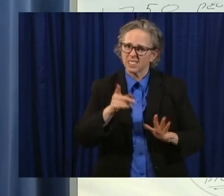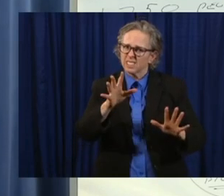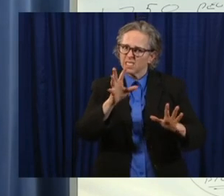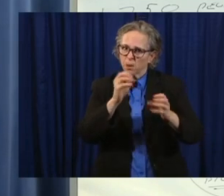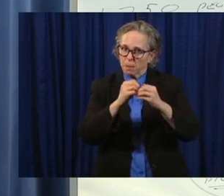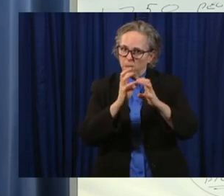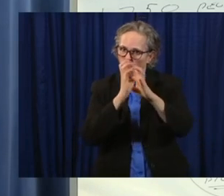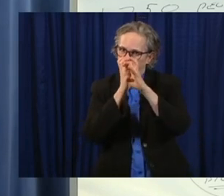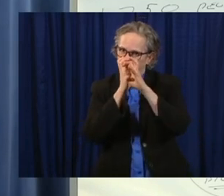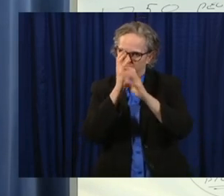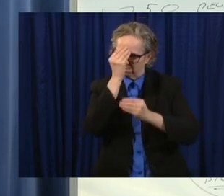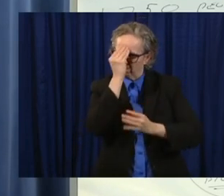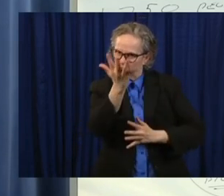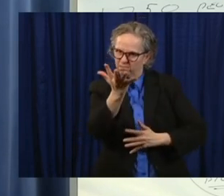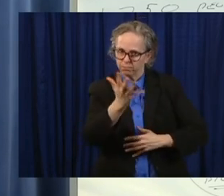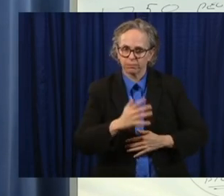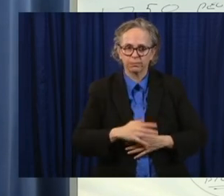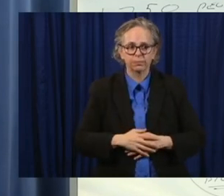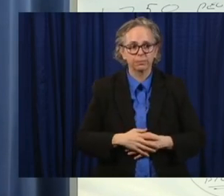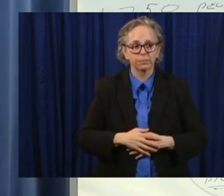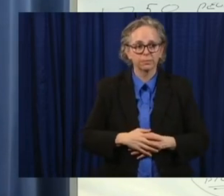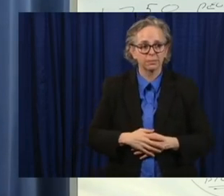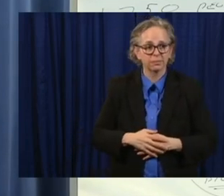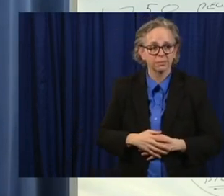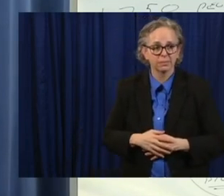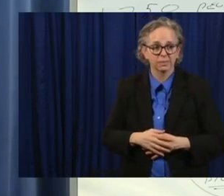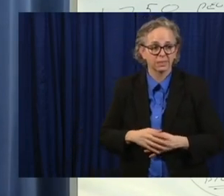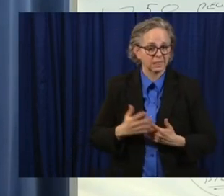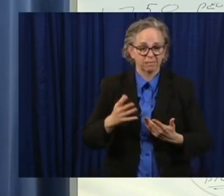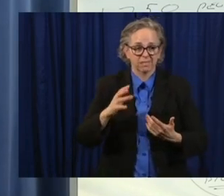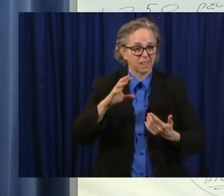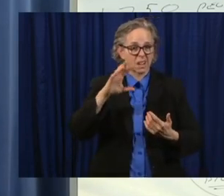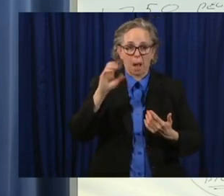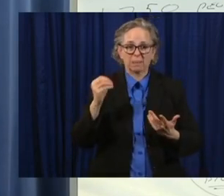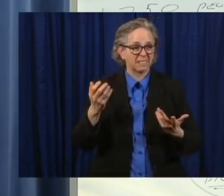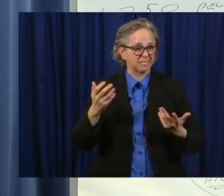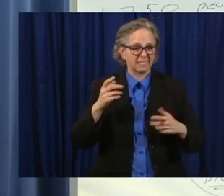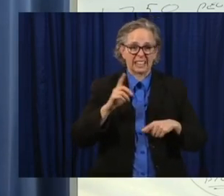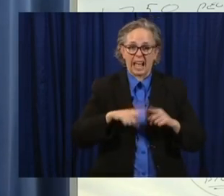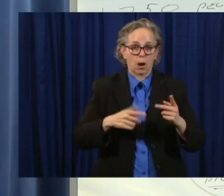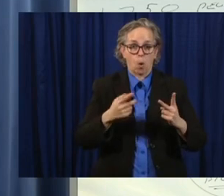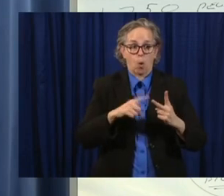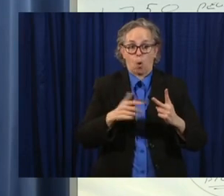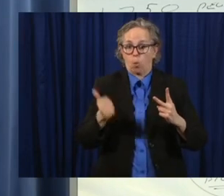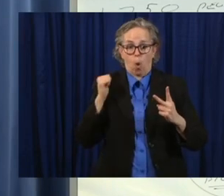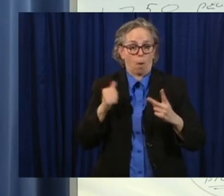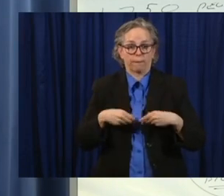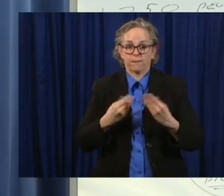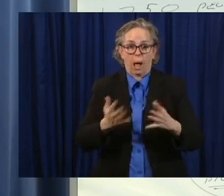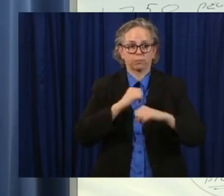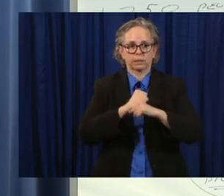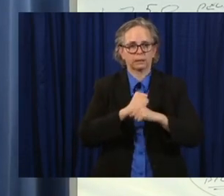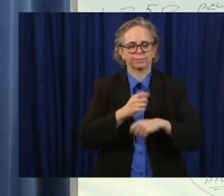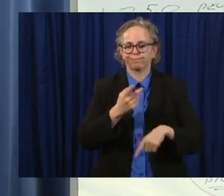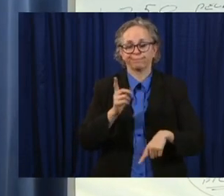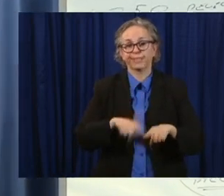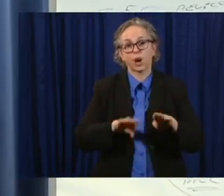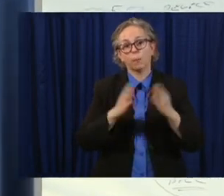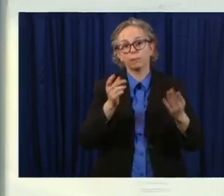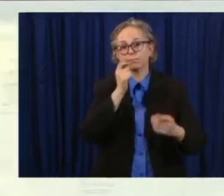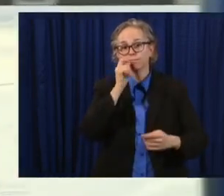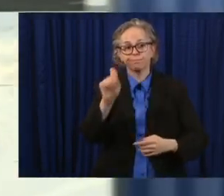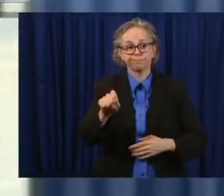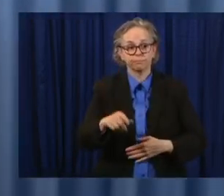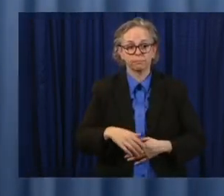place. If companies cannot do that or don't do that, then they cannot open. John, you want to add anything to that since you've been working on